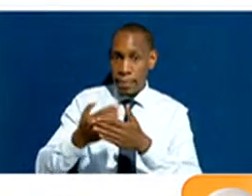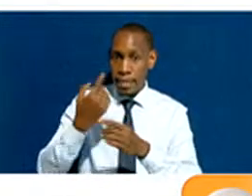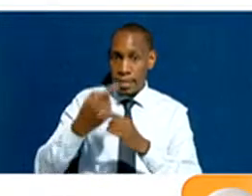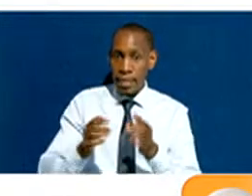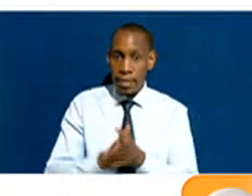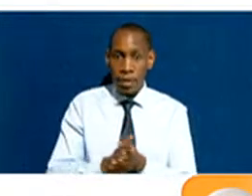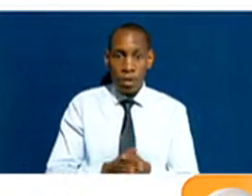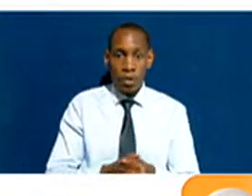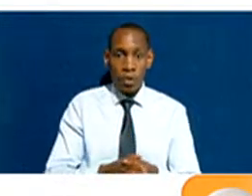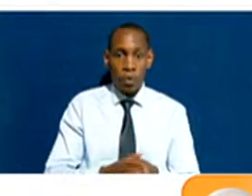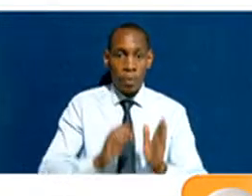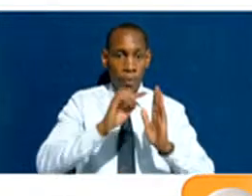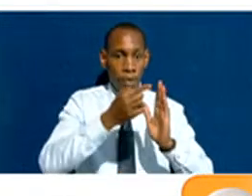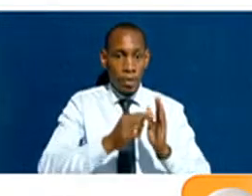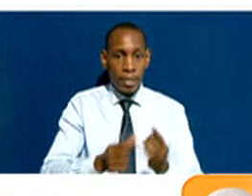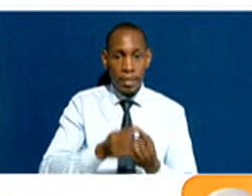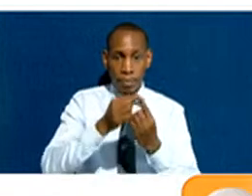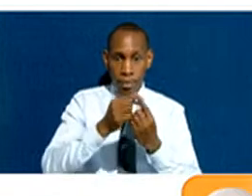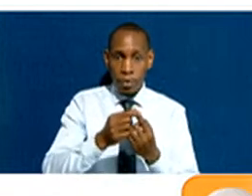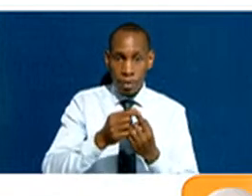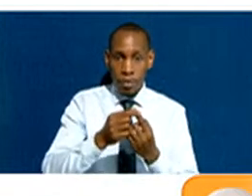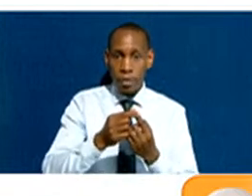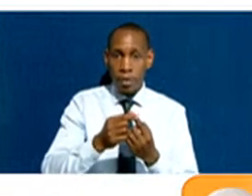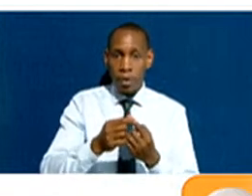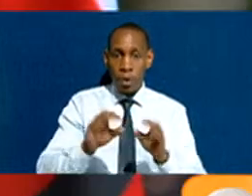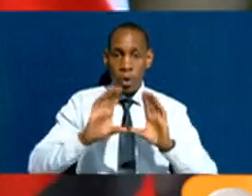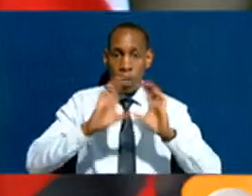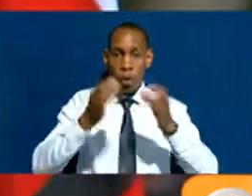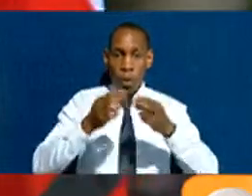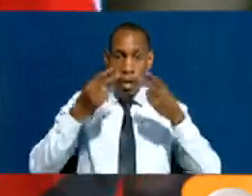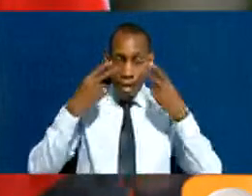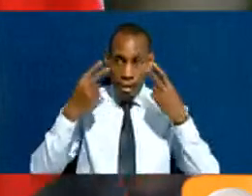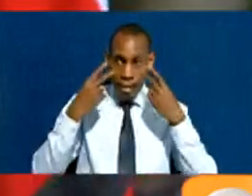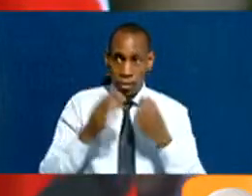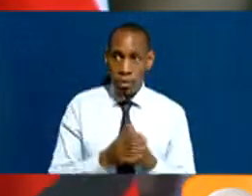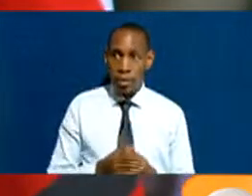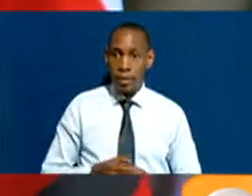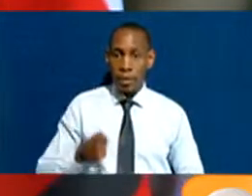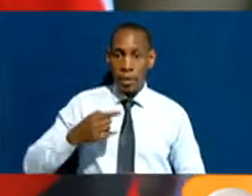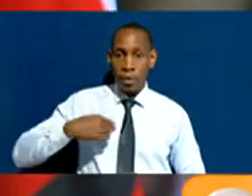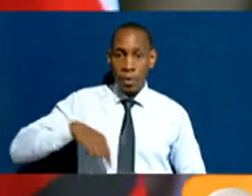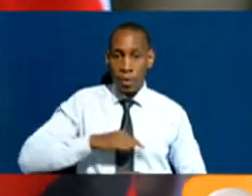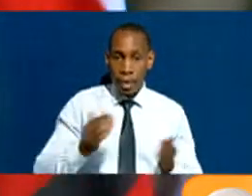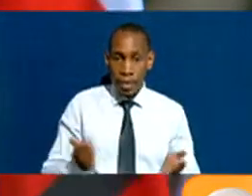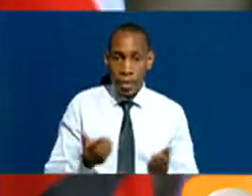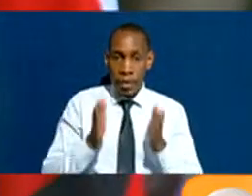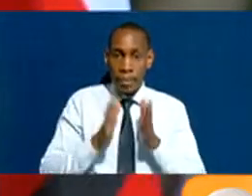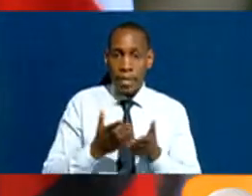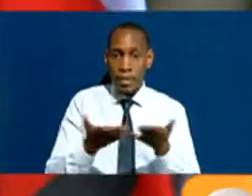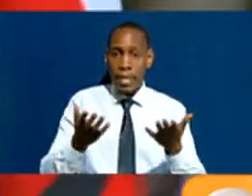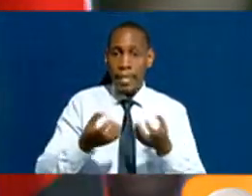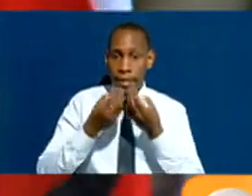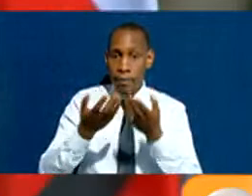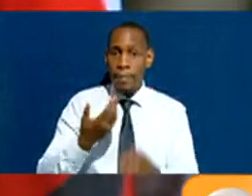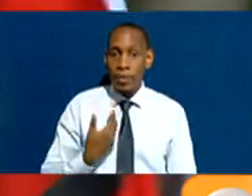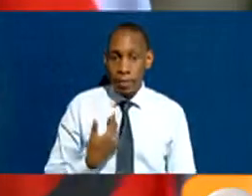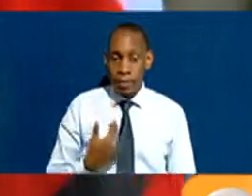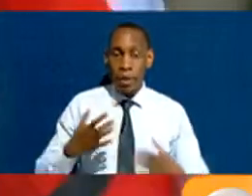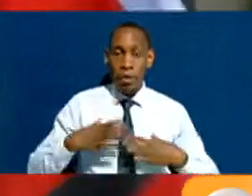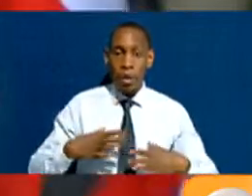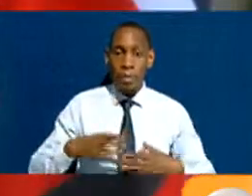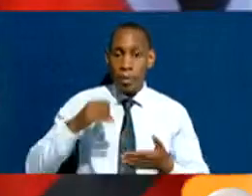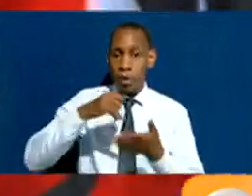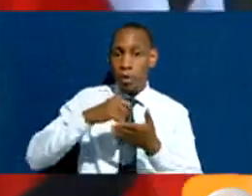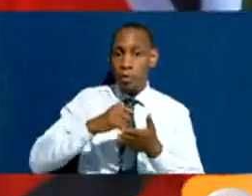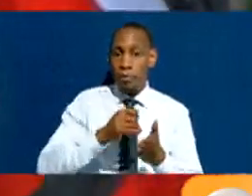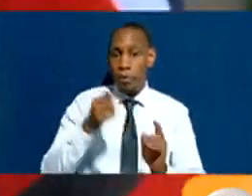been classified as a specially designated global terrorist. We encourage anyone with information on those responsible